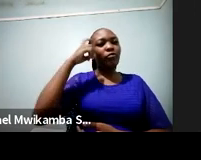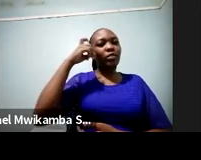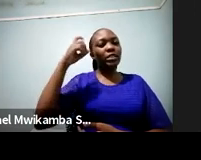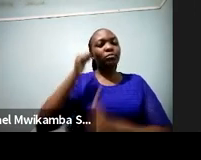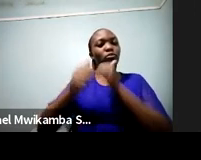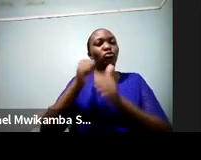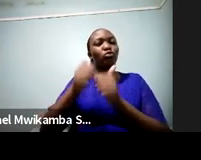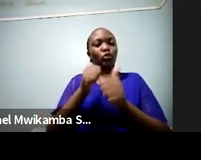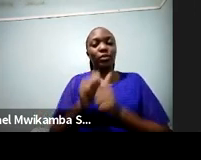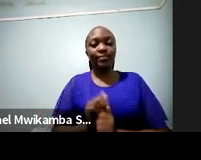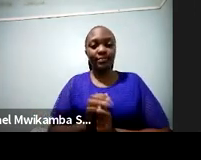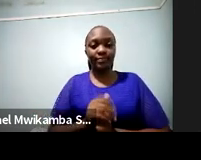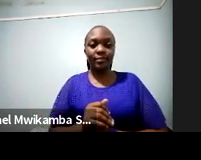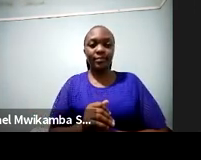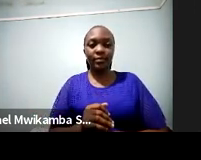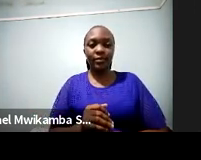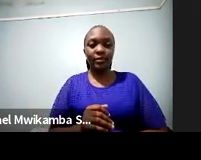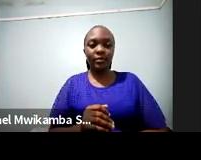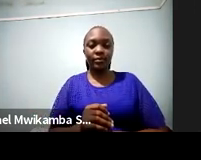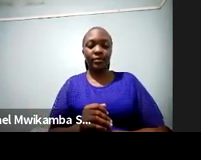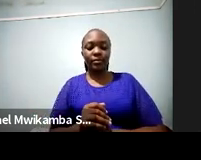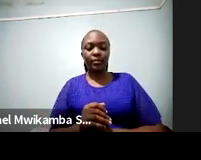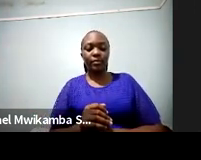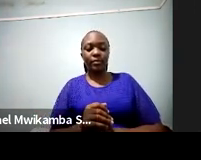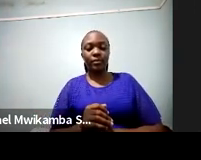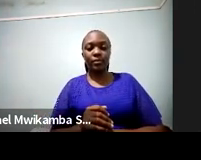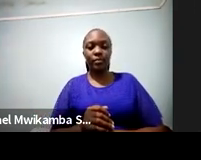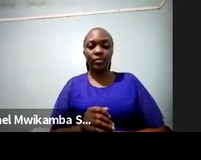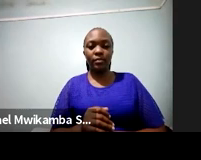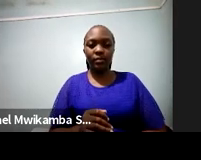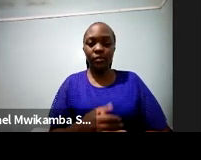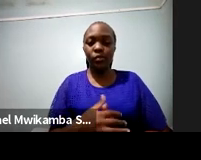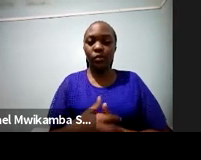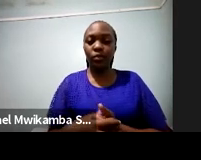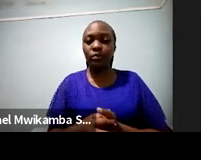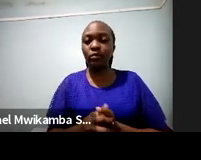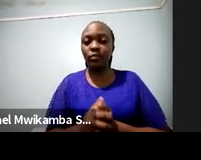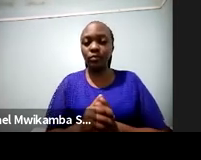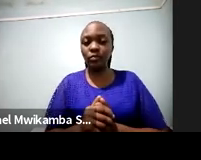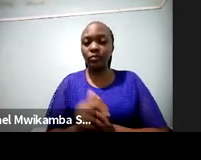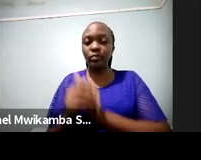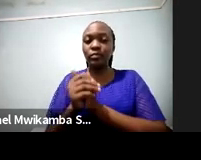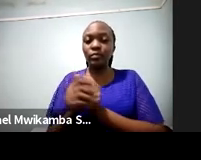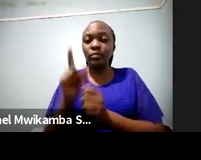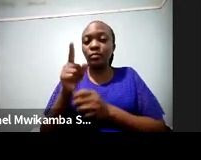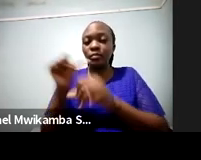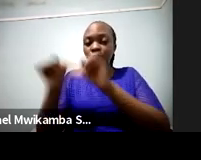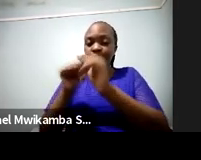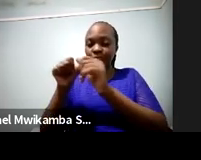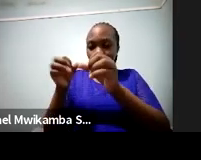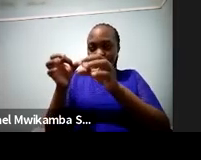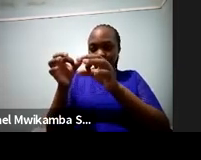So we'll also try to get these key things. One of them is the foundation for money management. Where do we need to ground